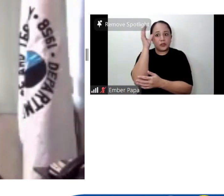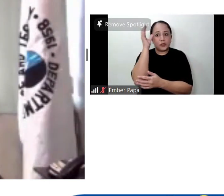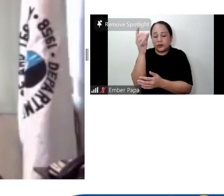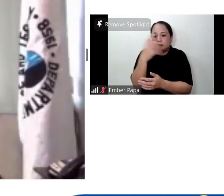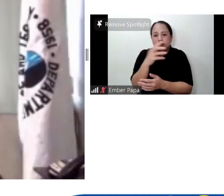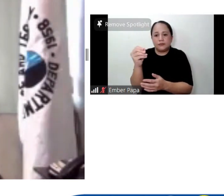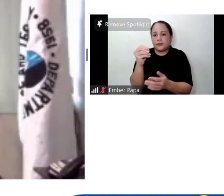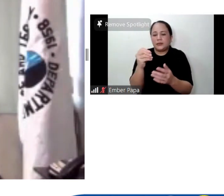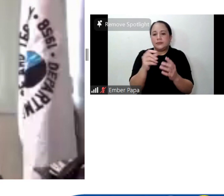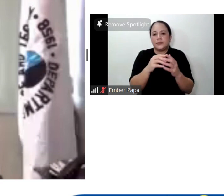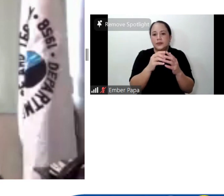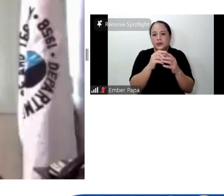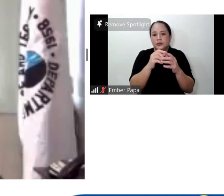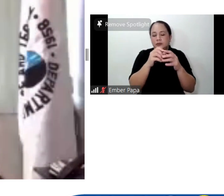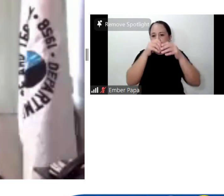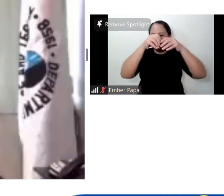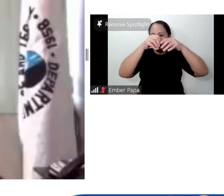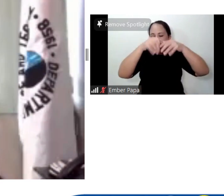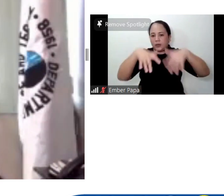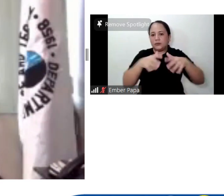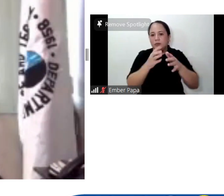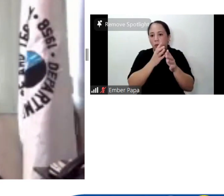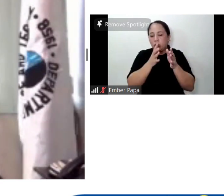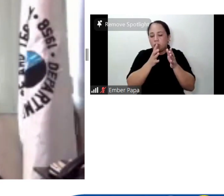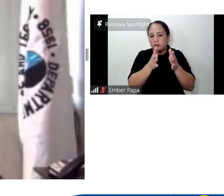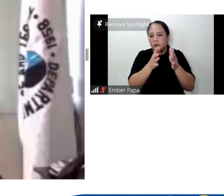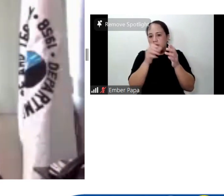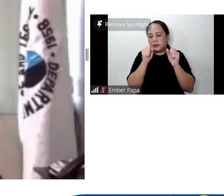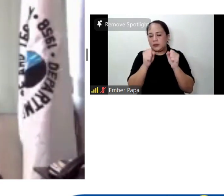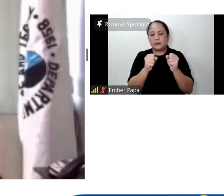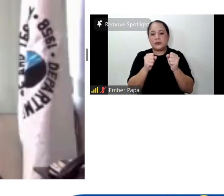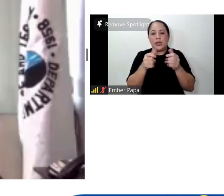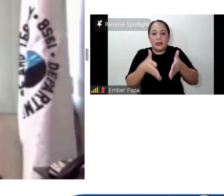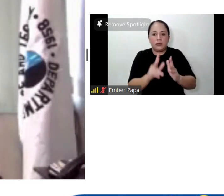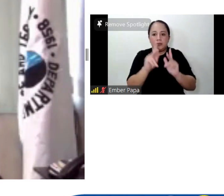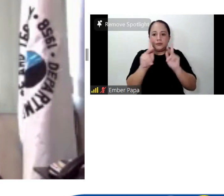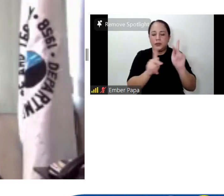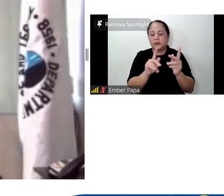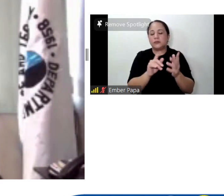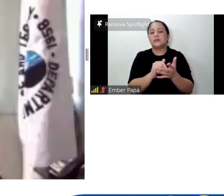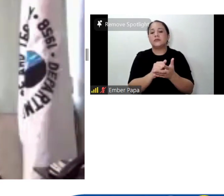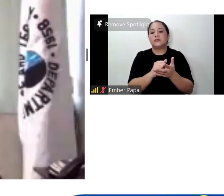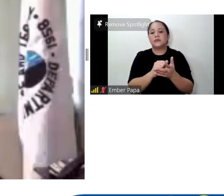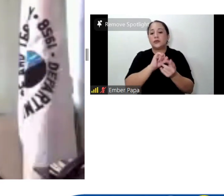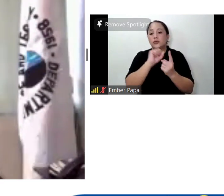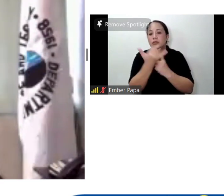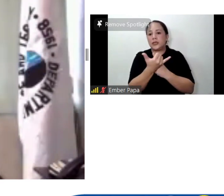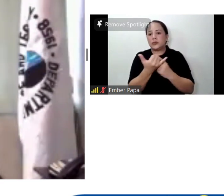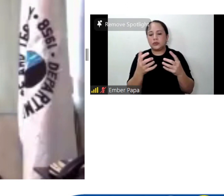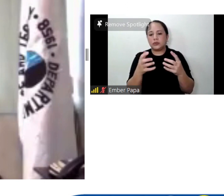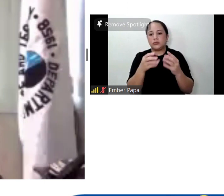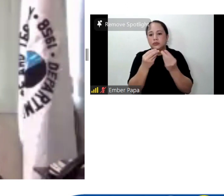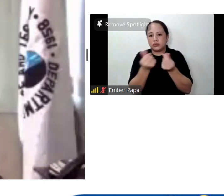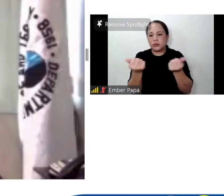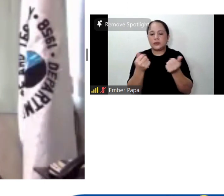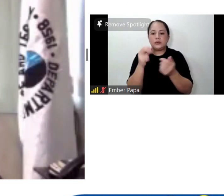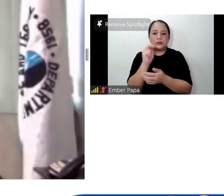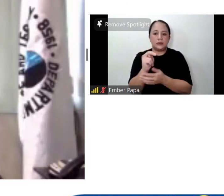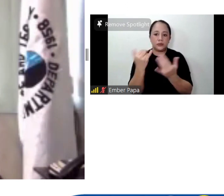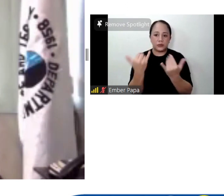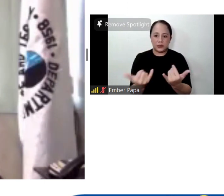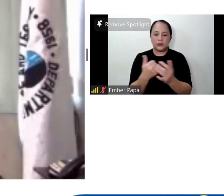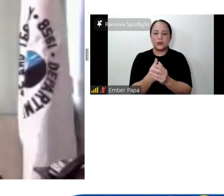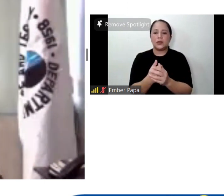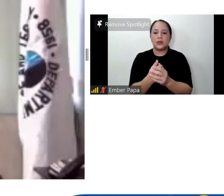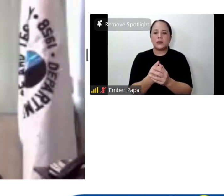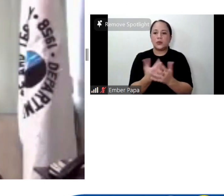for life itself, a paradigm that allows people and society to meet the needs of today